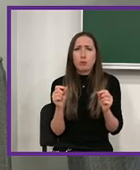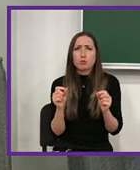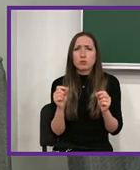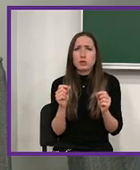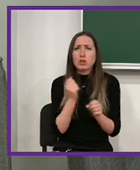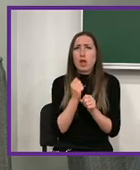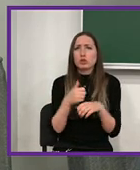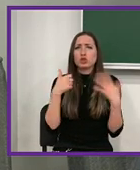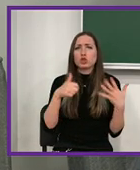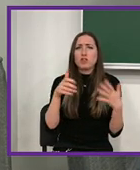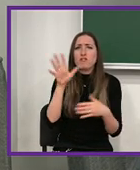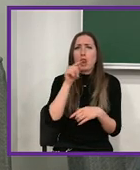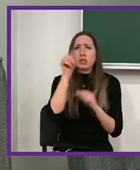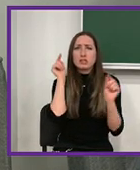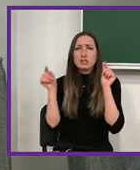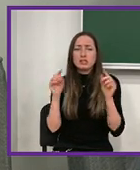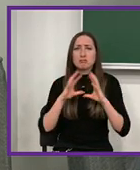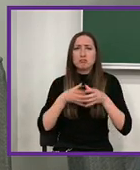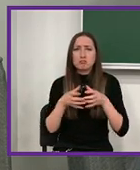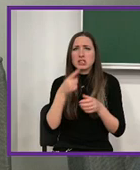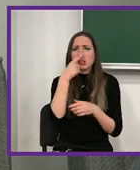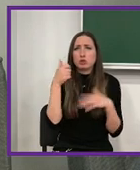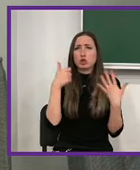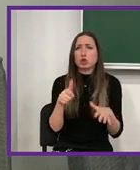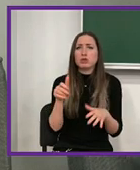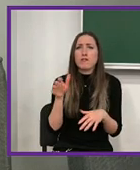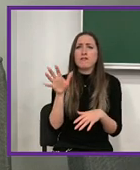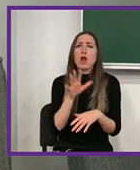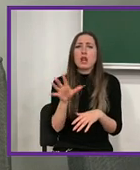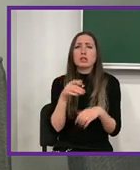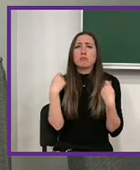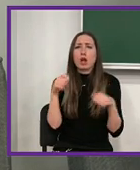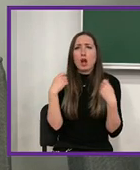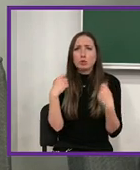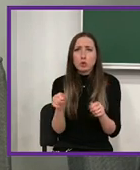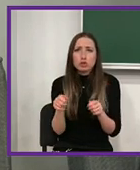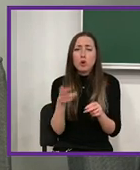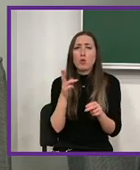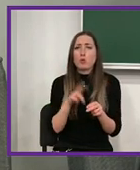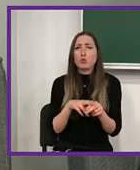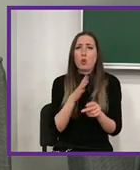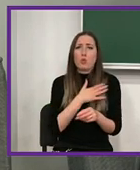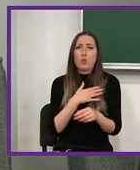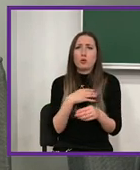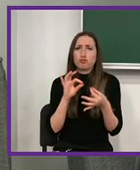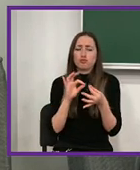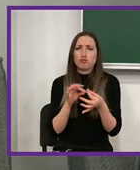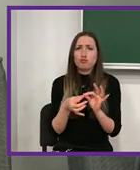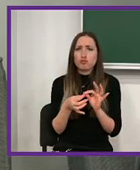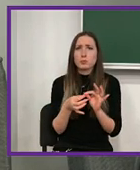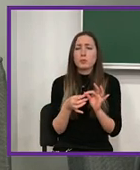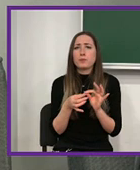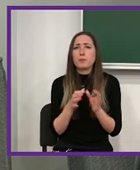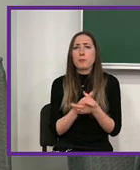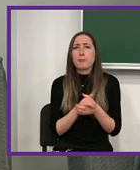to 160 countries, and a complex value chain spanning from sourcing of raw materials to our own production